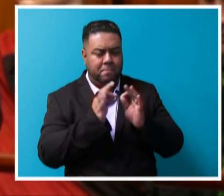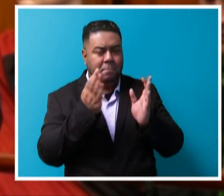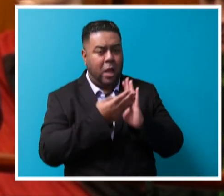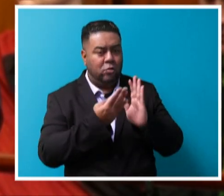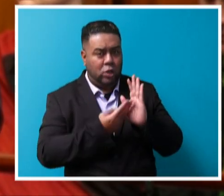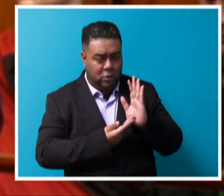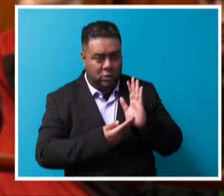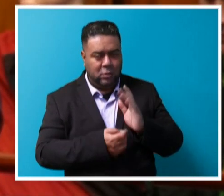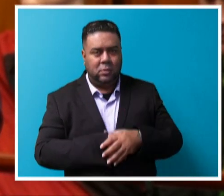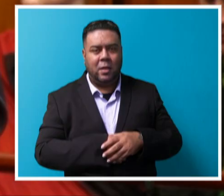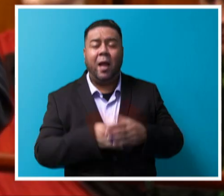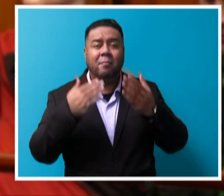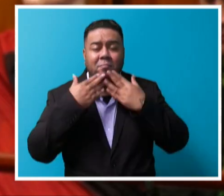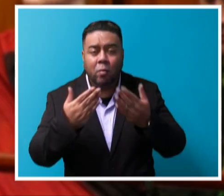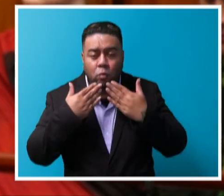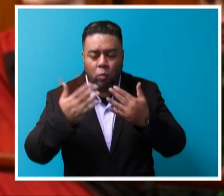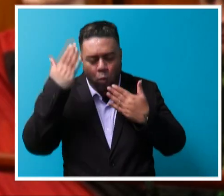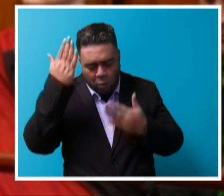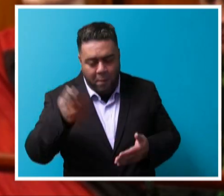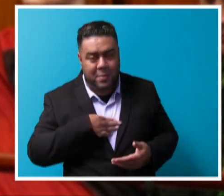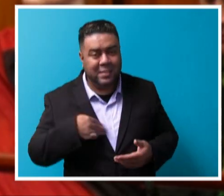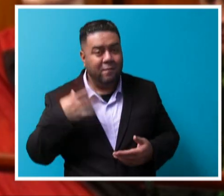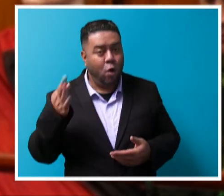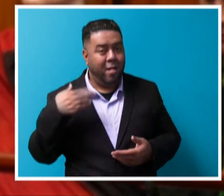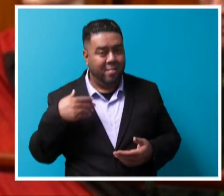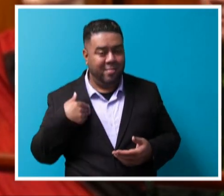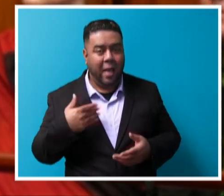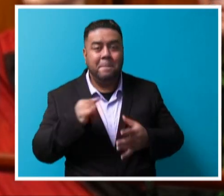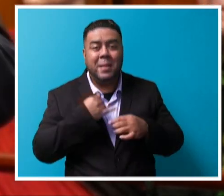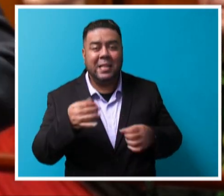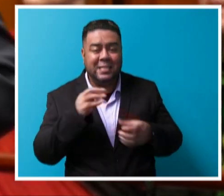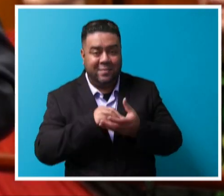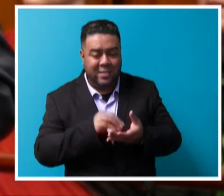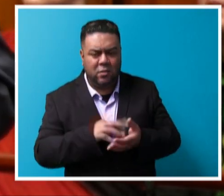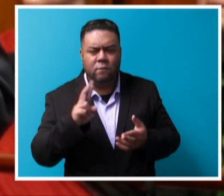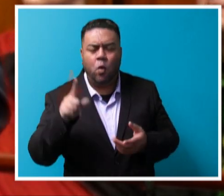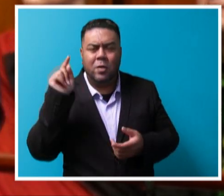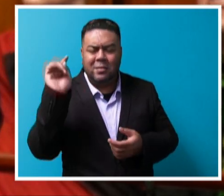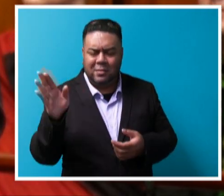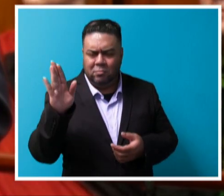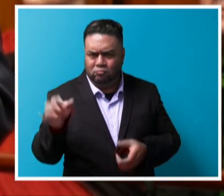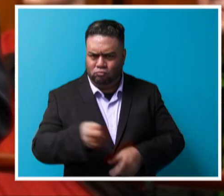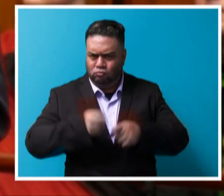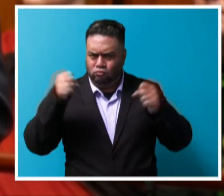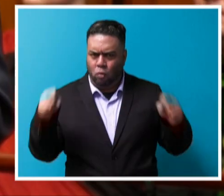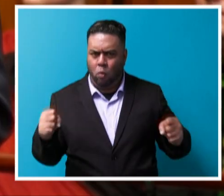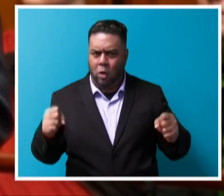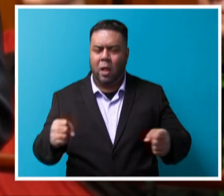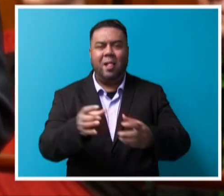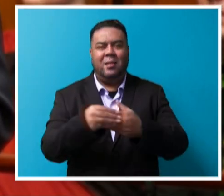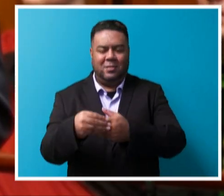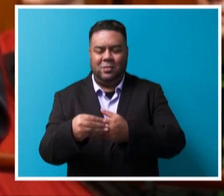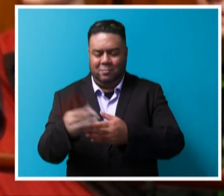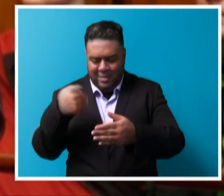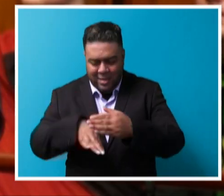budget. I thank the Honorable Minister for Health and Medical Services for his steadfast leadership in our